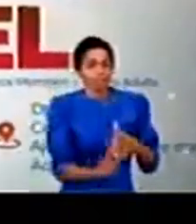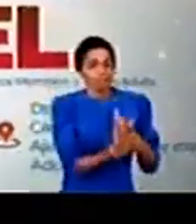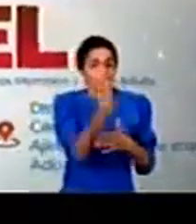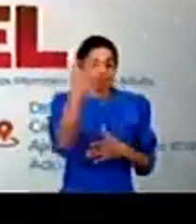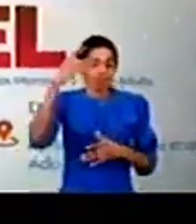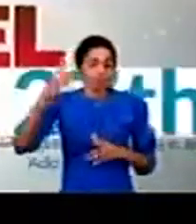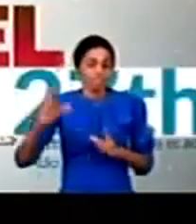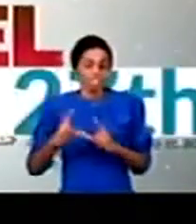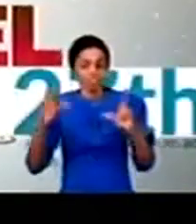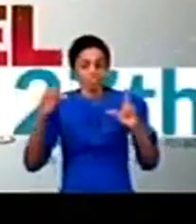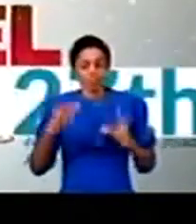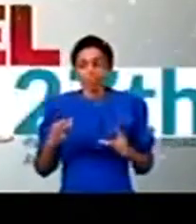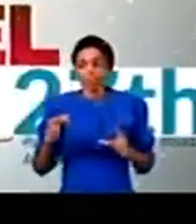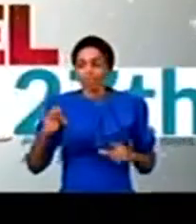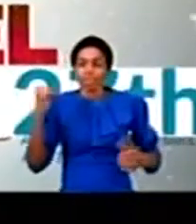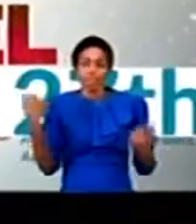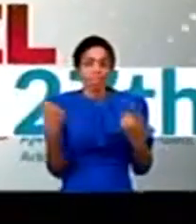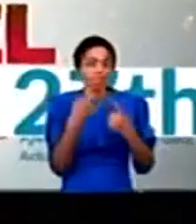to Excel.